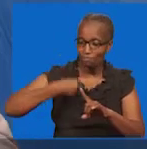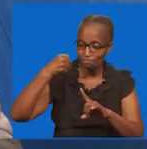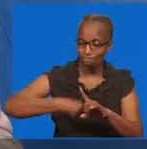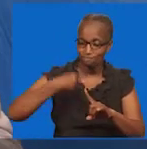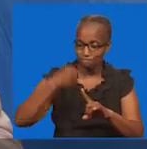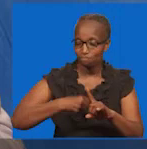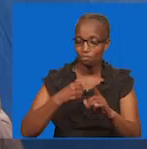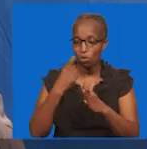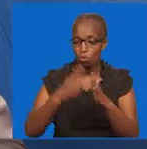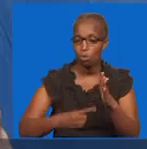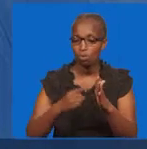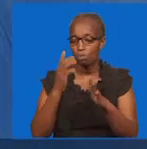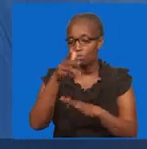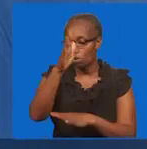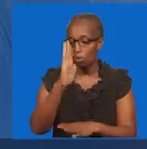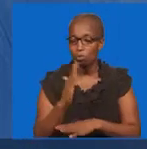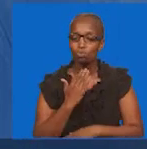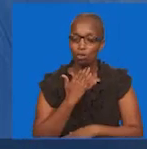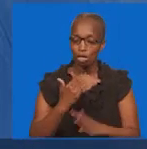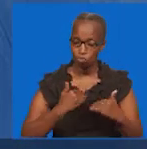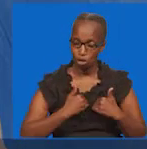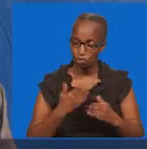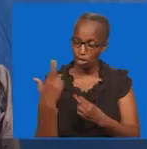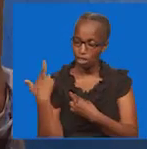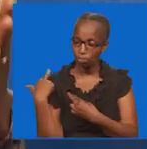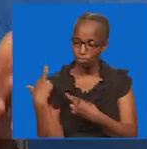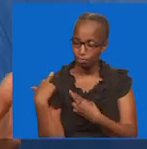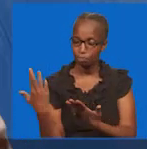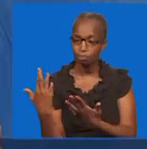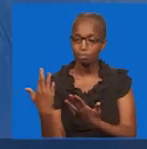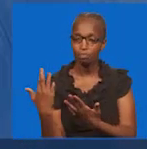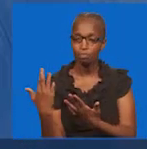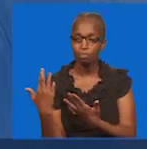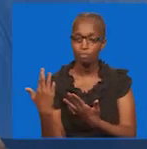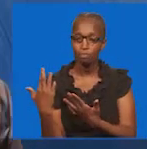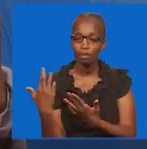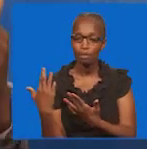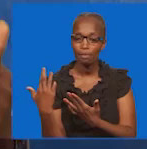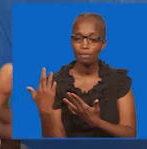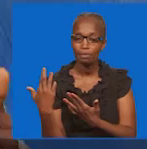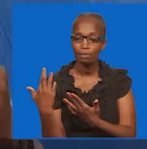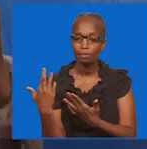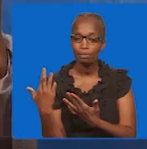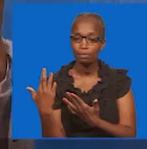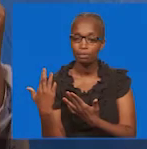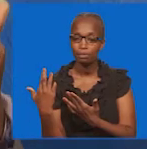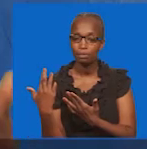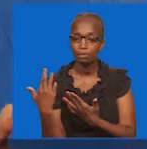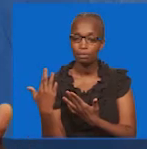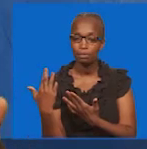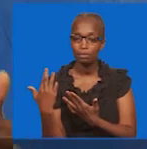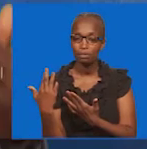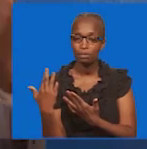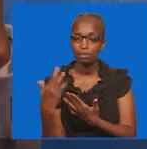kutetea Jinzi mungu anavyo fanya We have a responsibility As pilgrims We have a responsibility